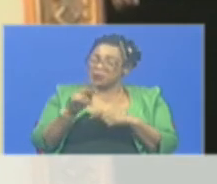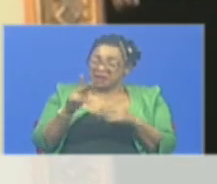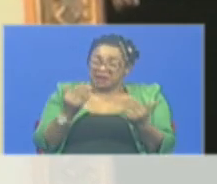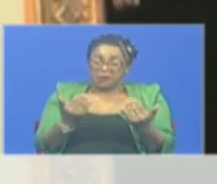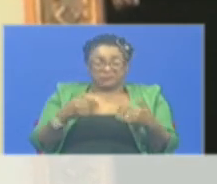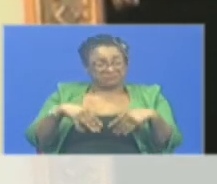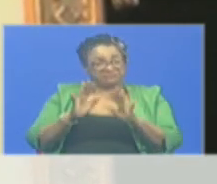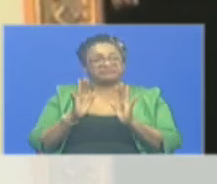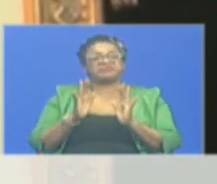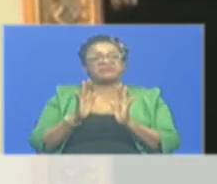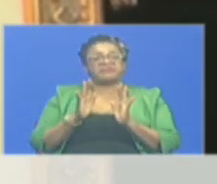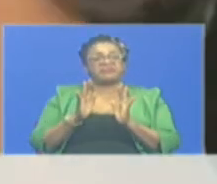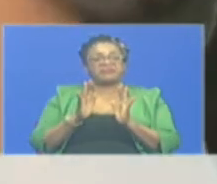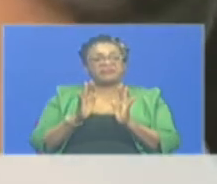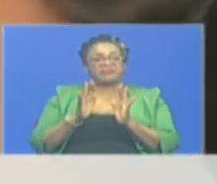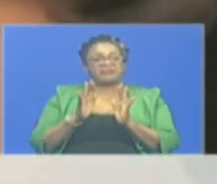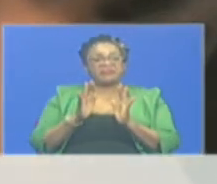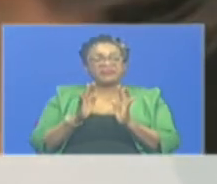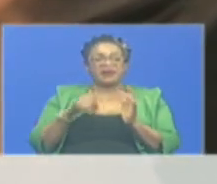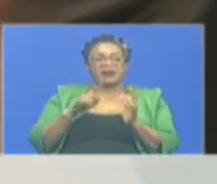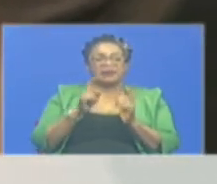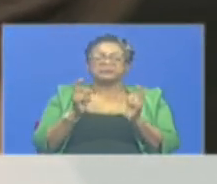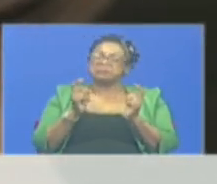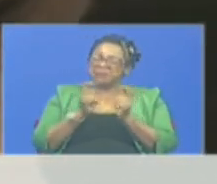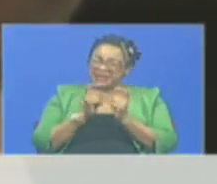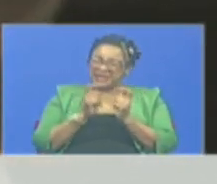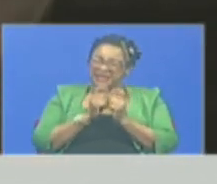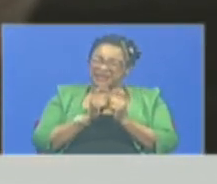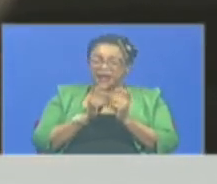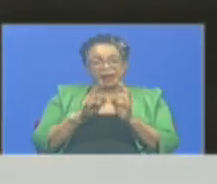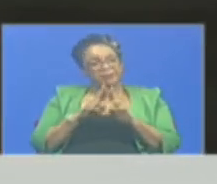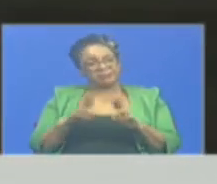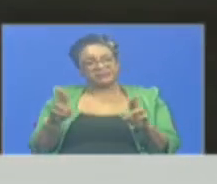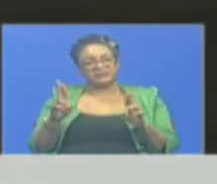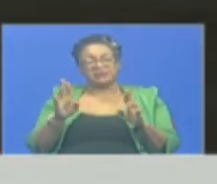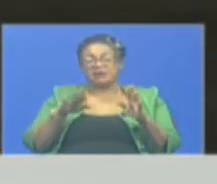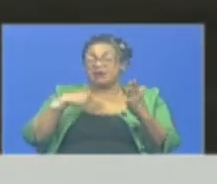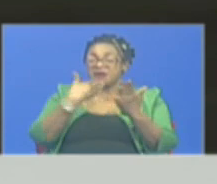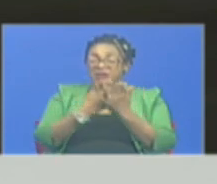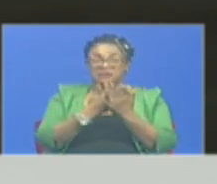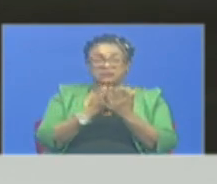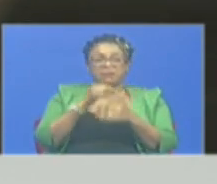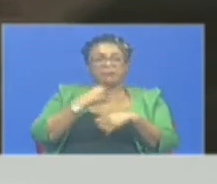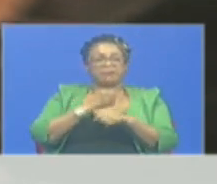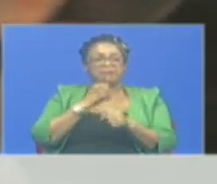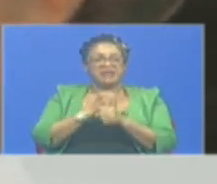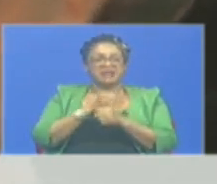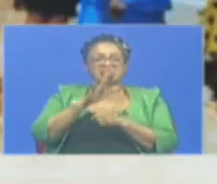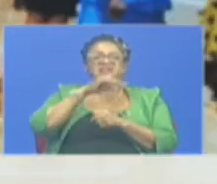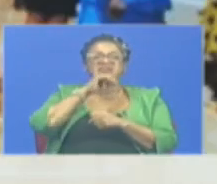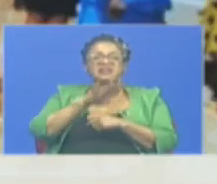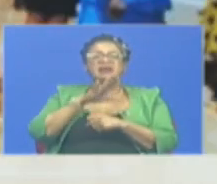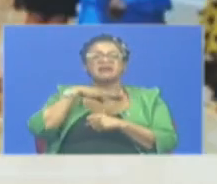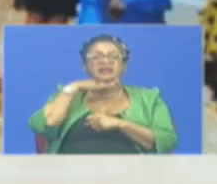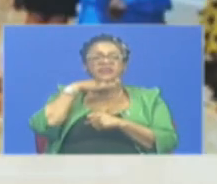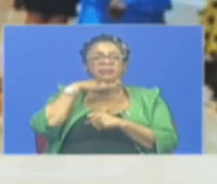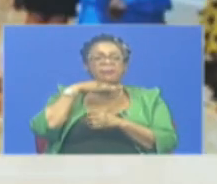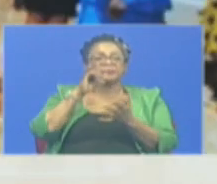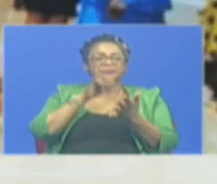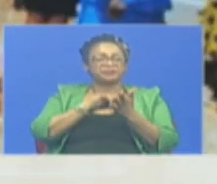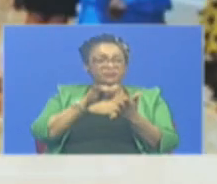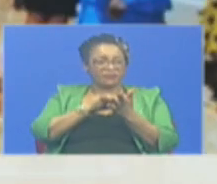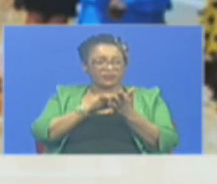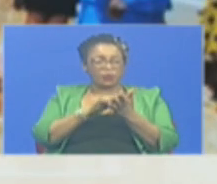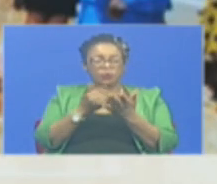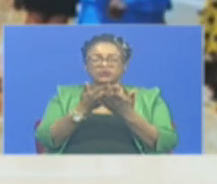For her, it is a mixture of pain and peace. The arrest brings back the sting of his son's death that was mired in the fog of